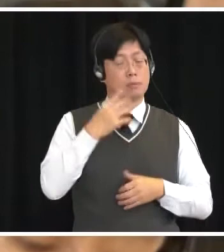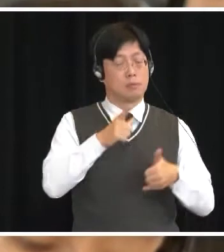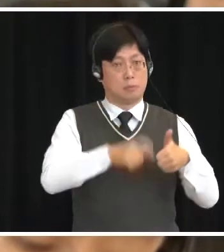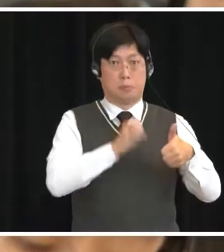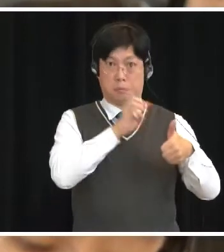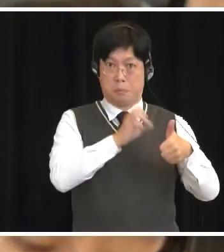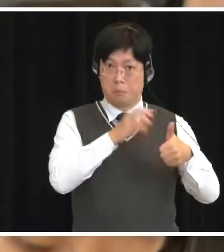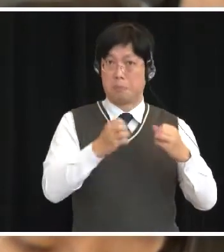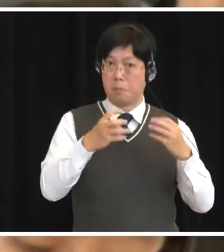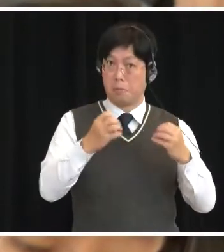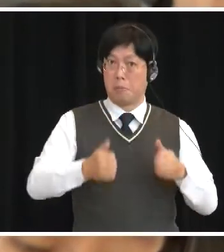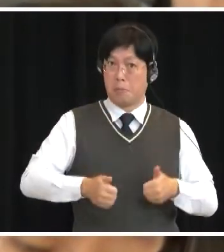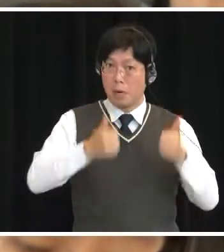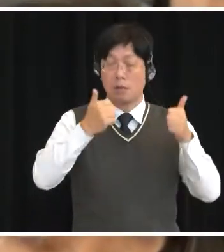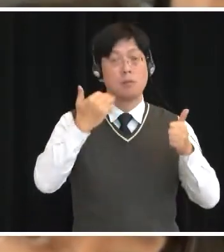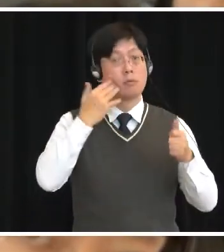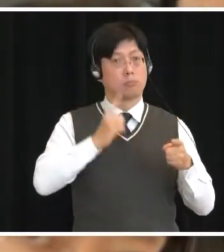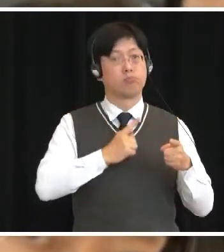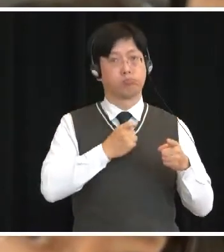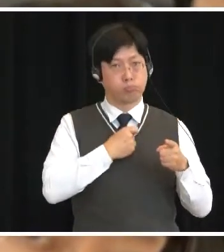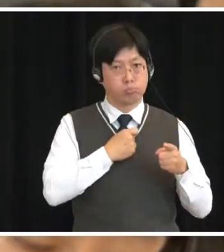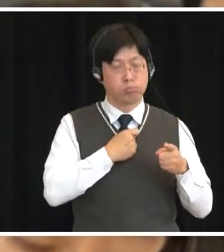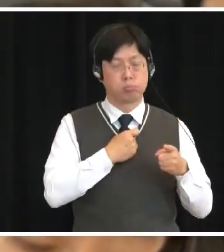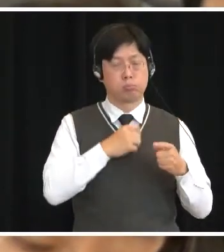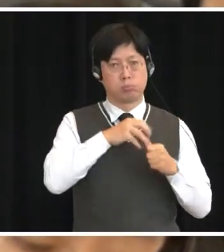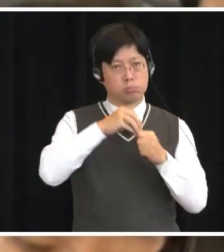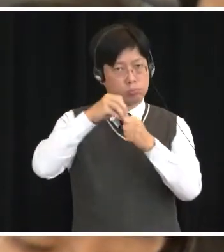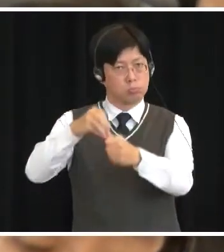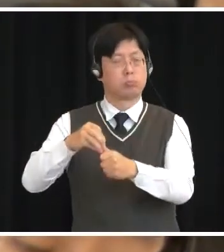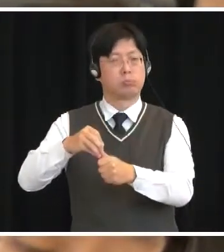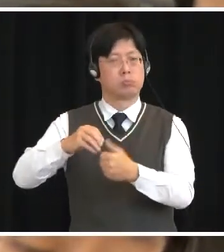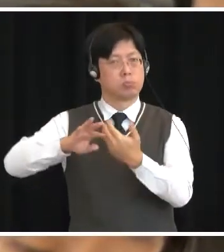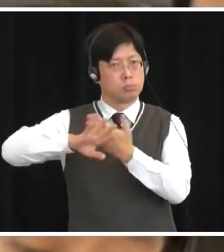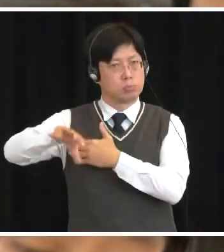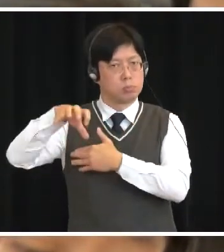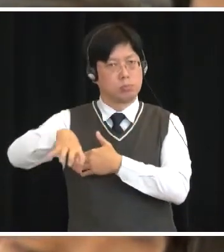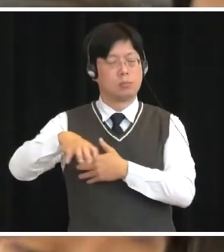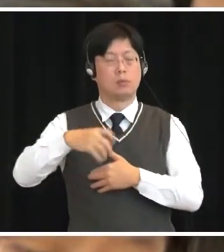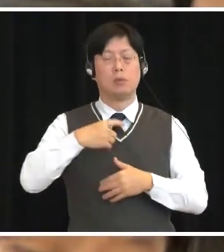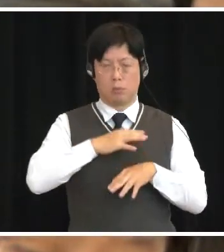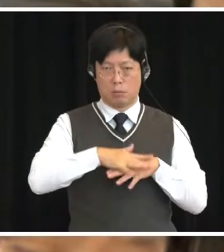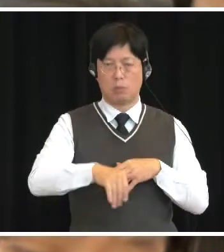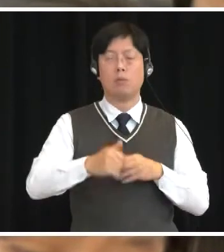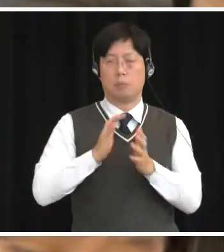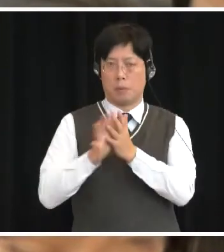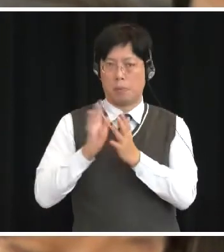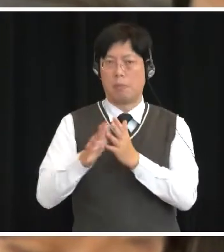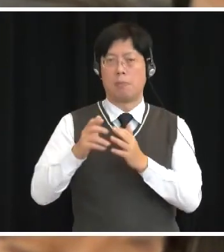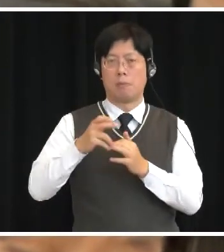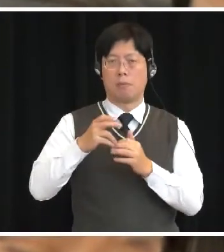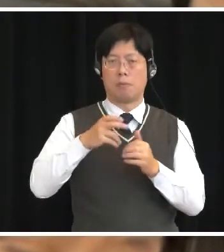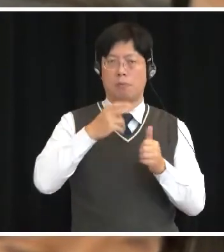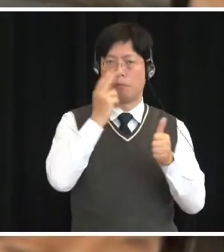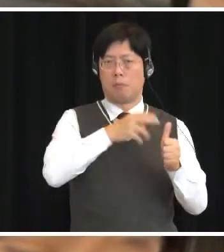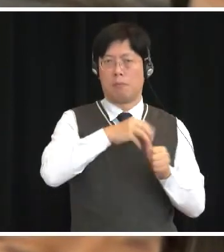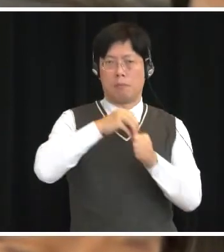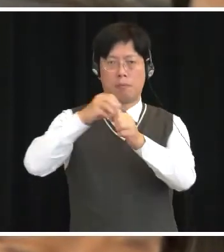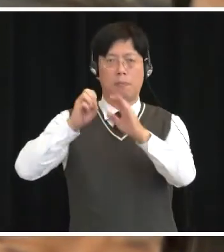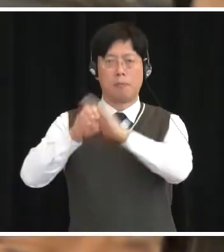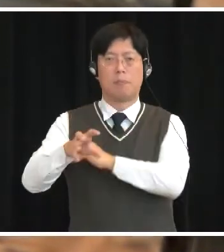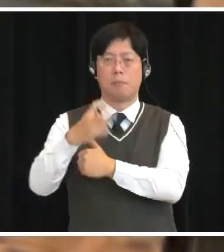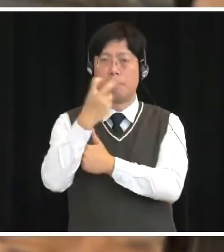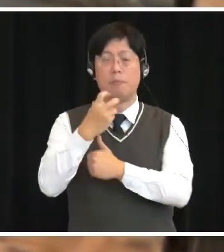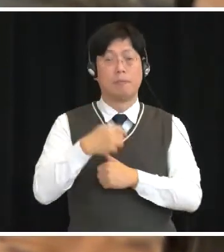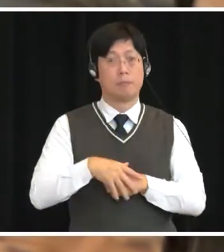in the family, we conduct analysis with the victim. If she